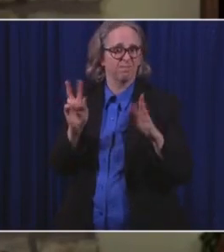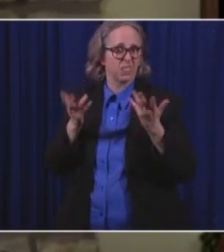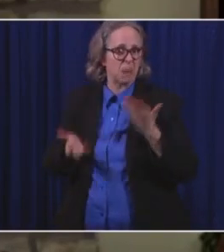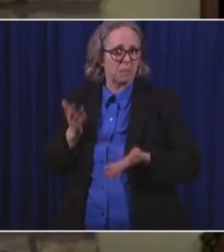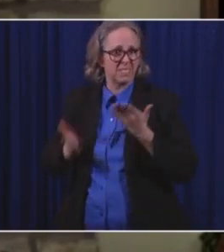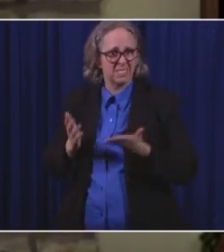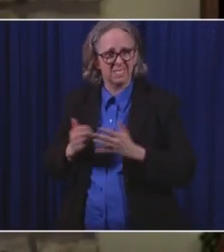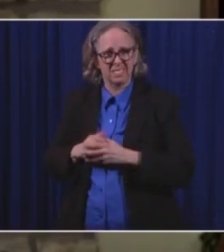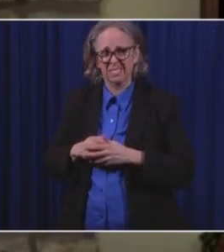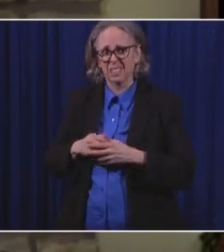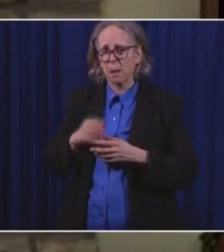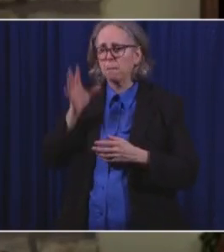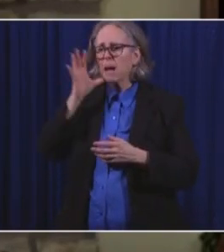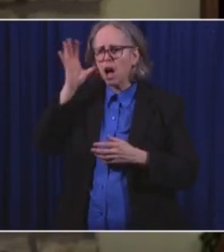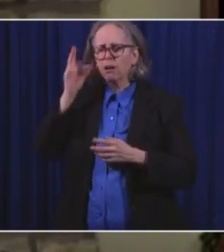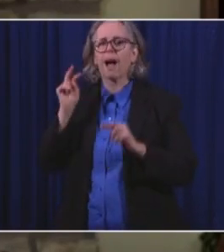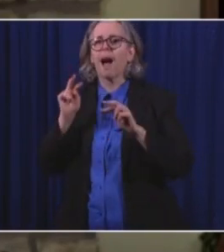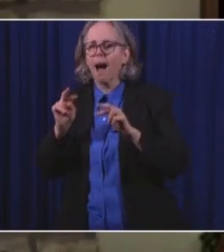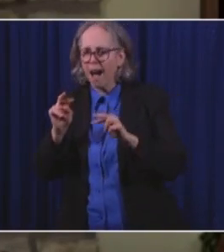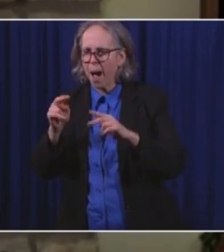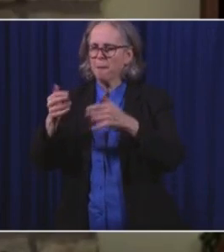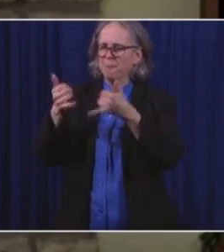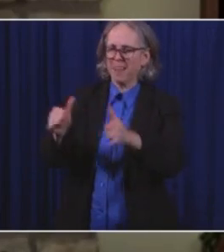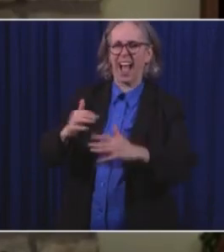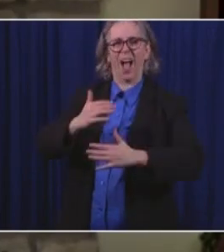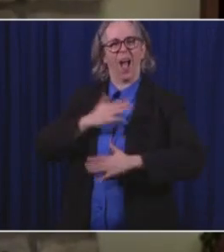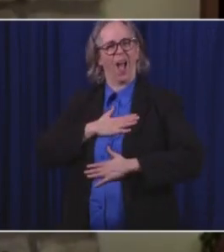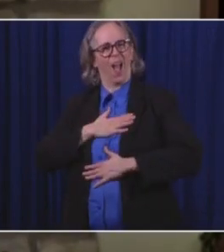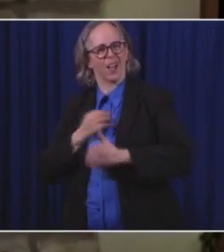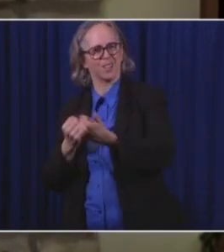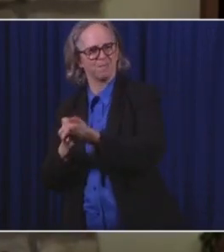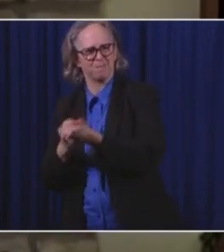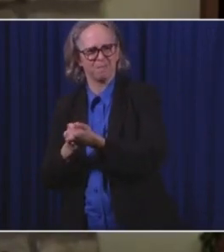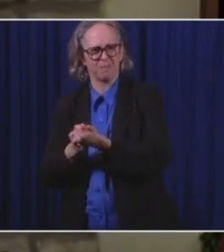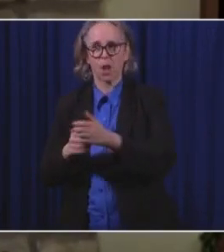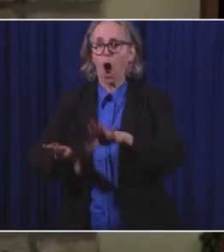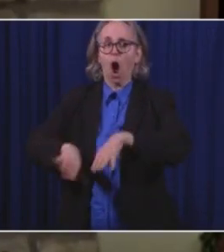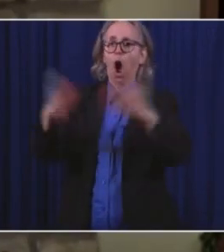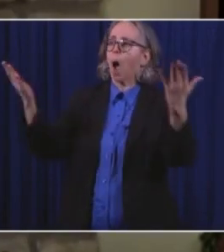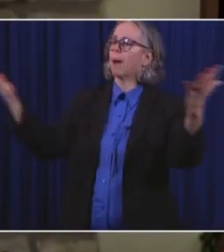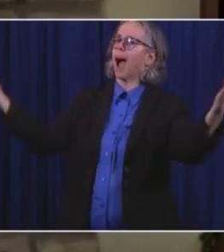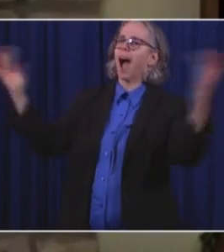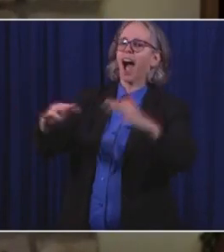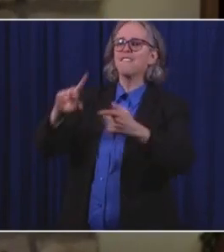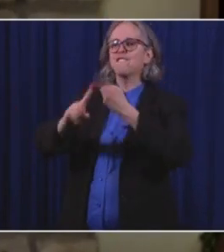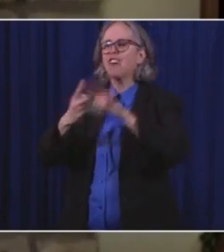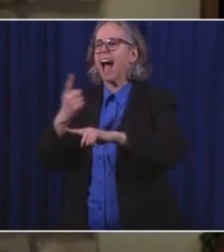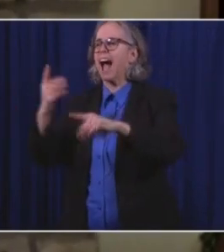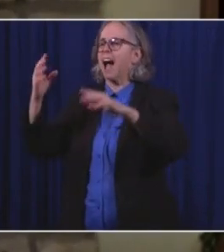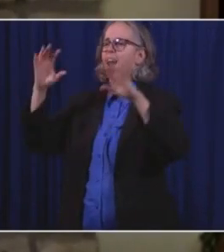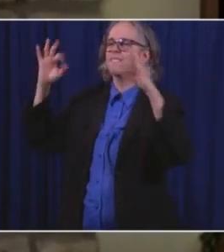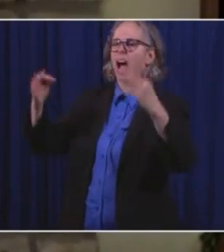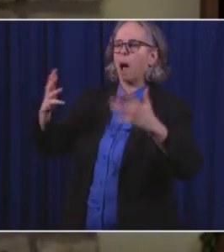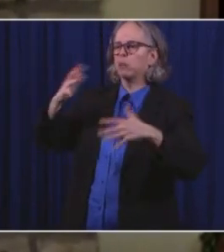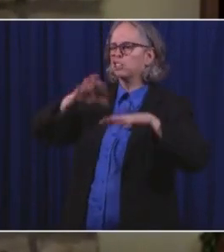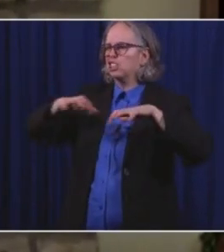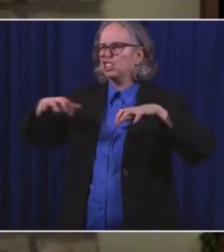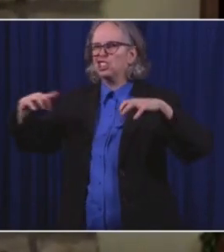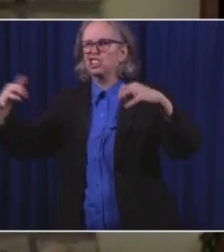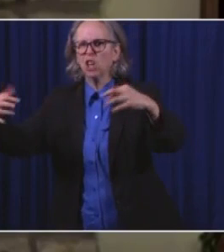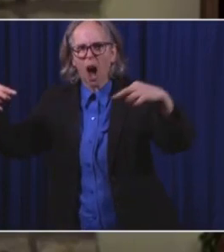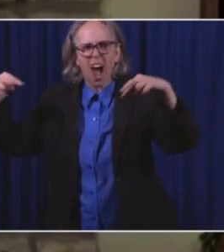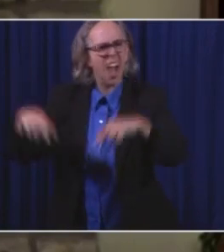their child play, but not open it to the general population. And again, that comes back to the fact that these